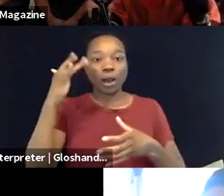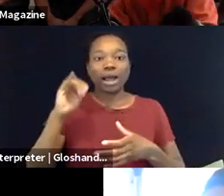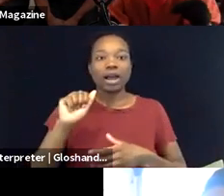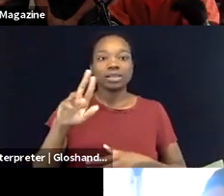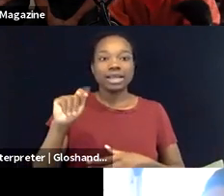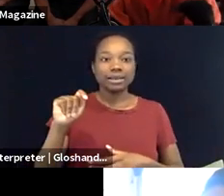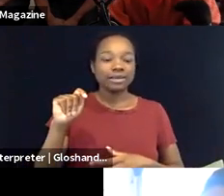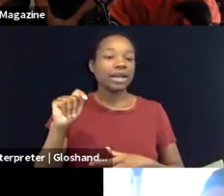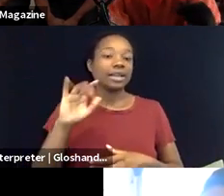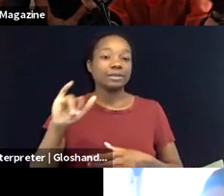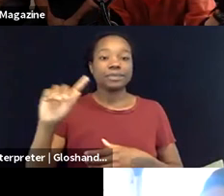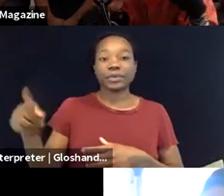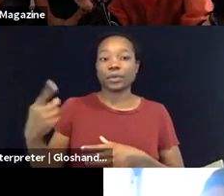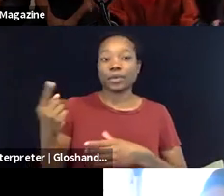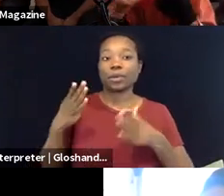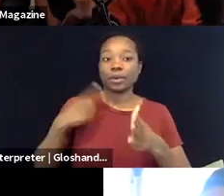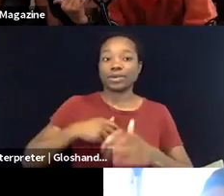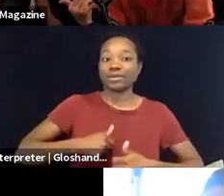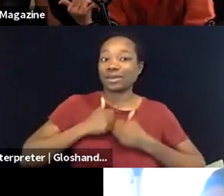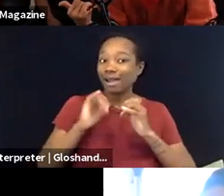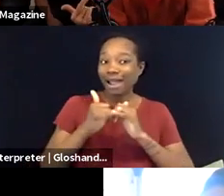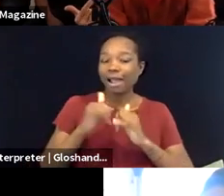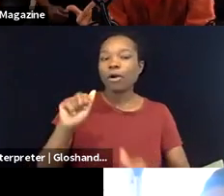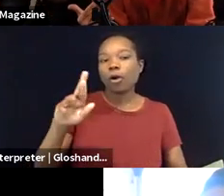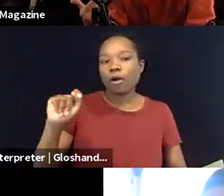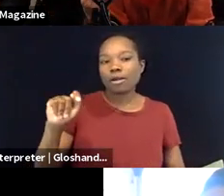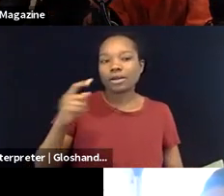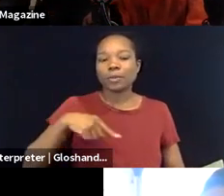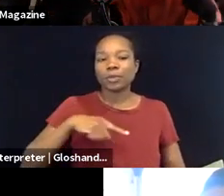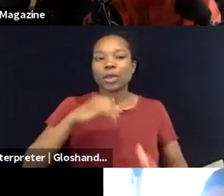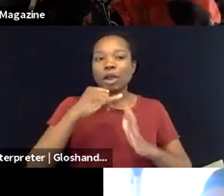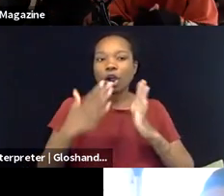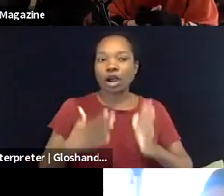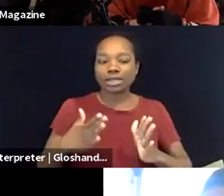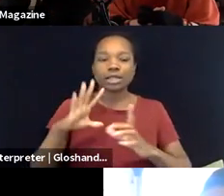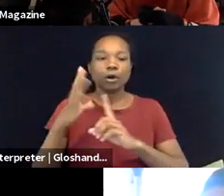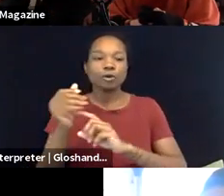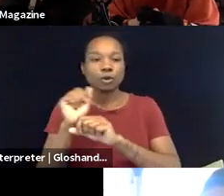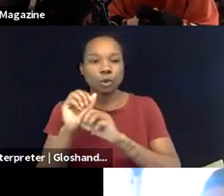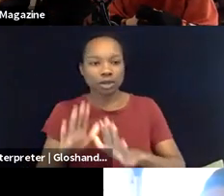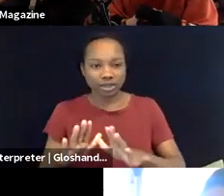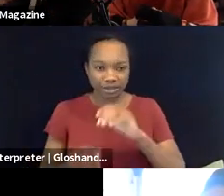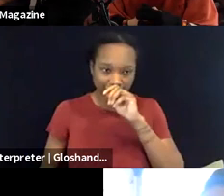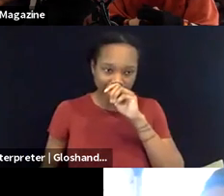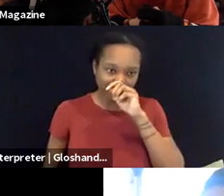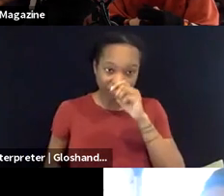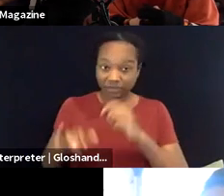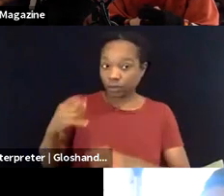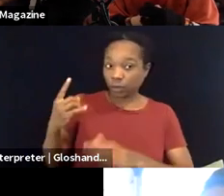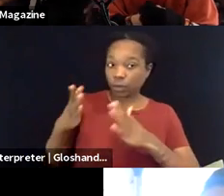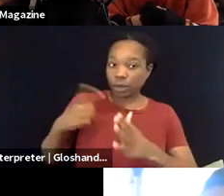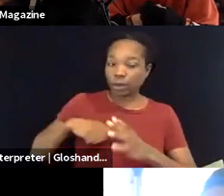we survive. We're artists and cultural workers. This is the one way we can process this insane